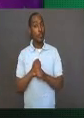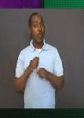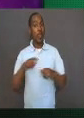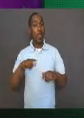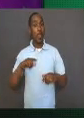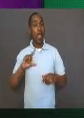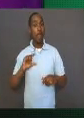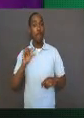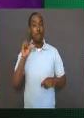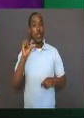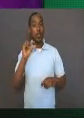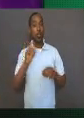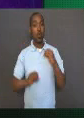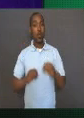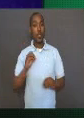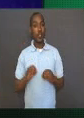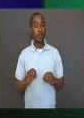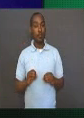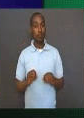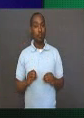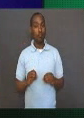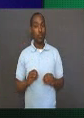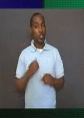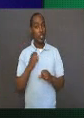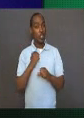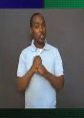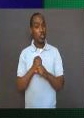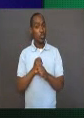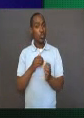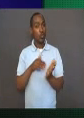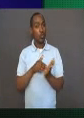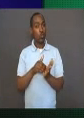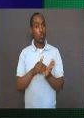live microorganisms, which have been made weaker.